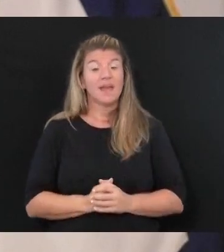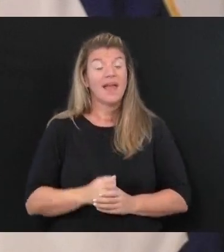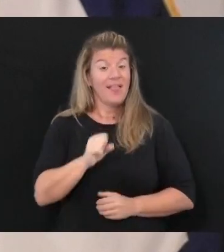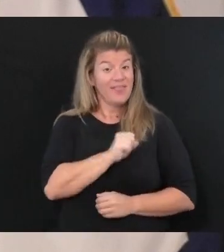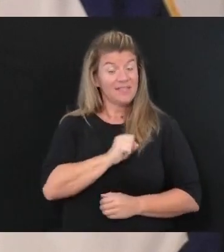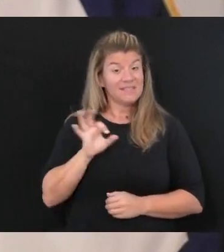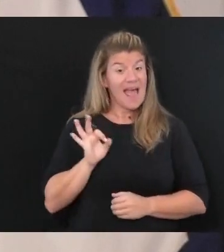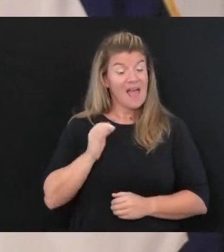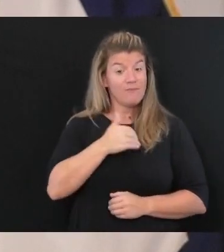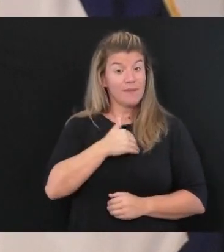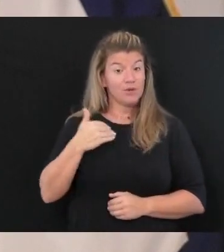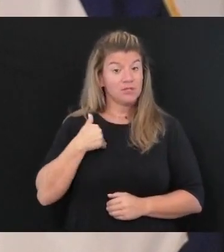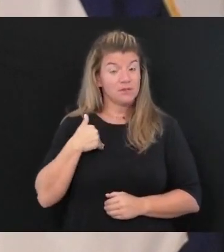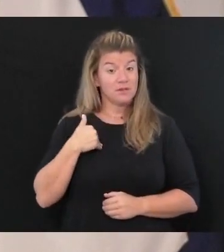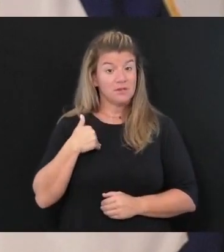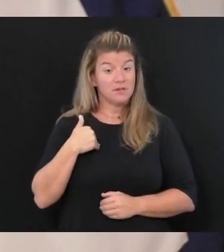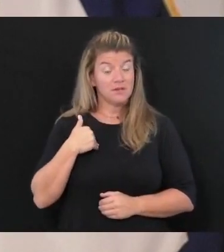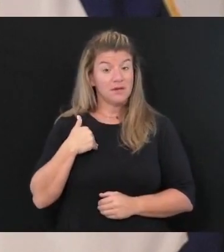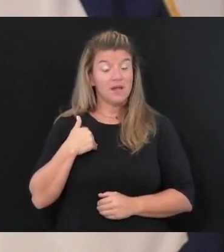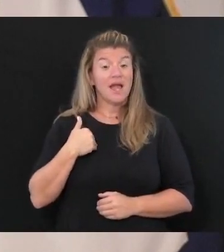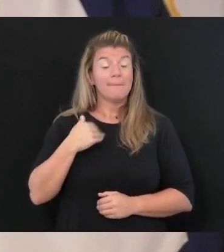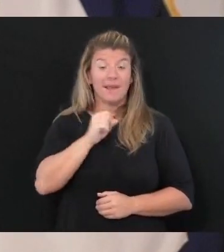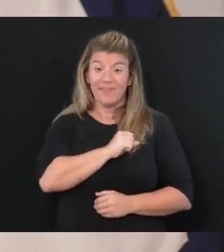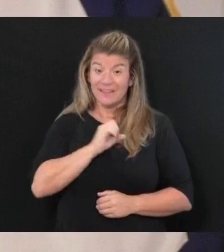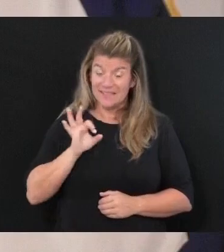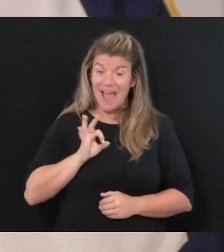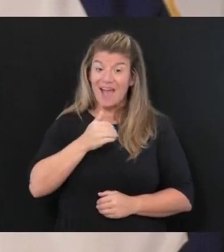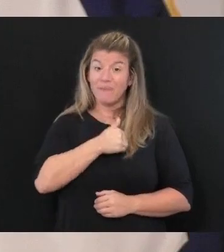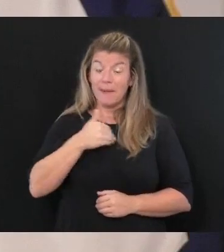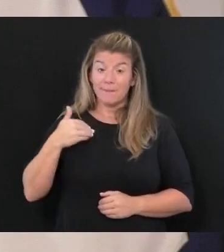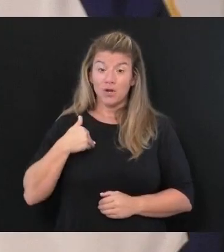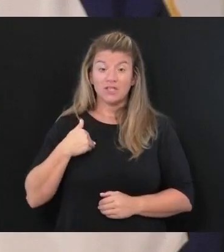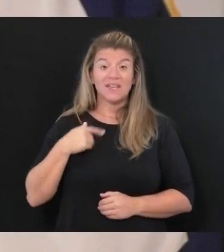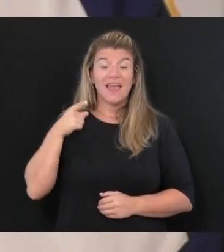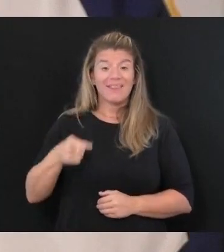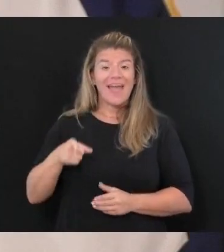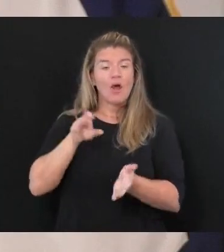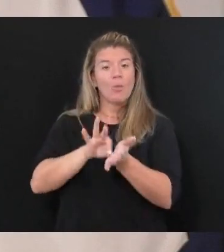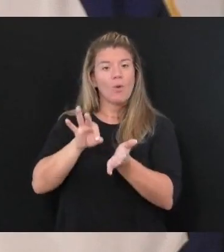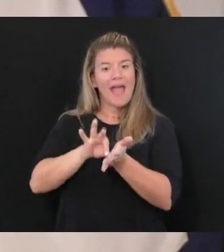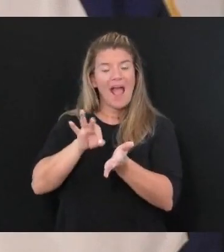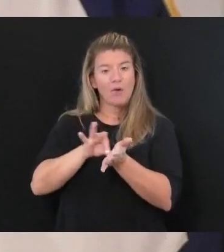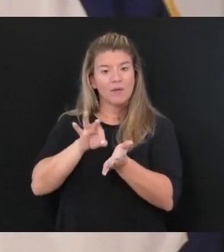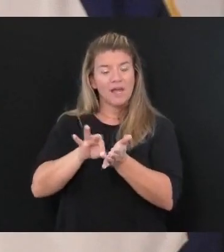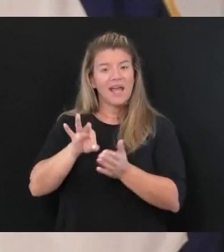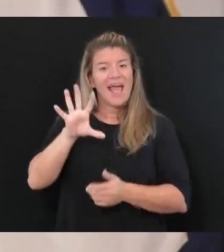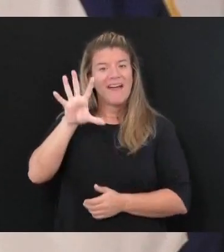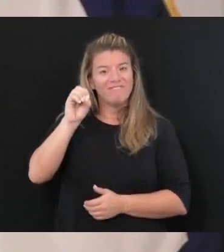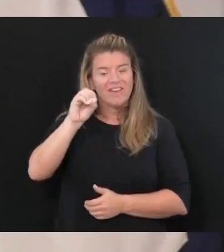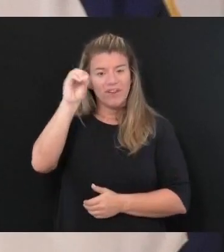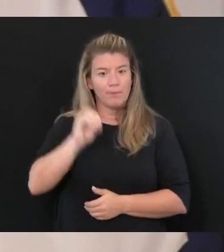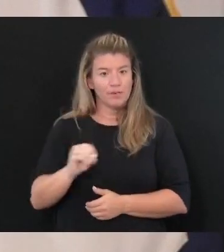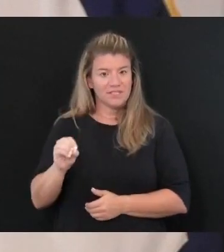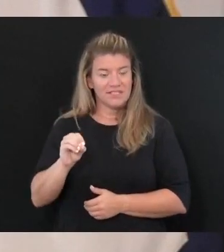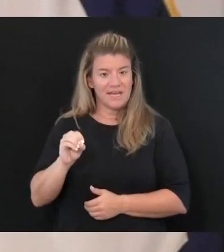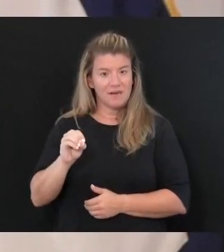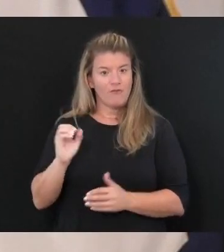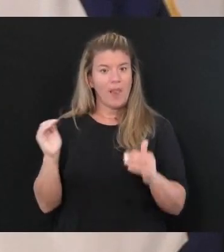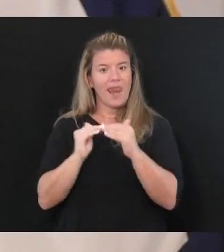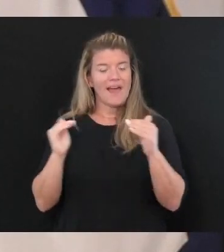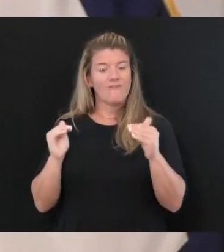many staff members are infected, are going to count at 50% of the level of the total staff